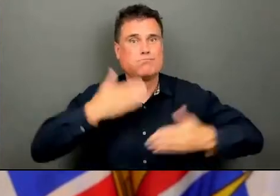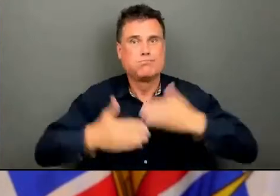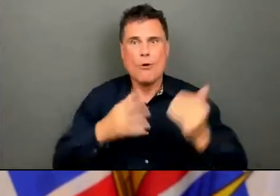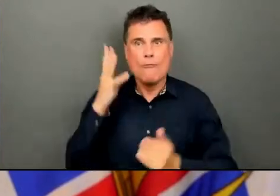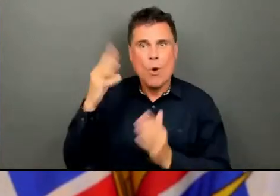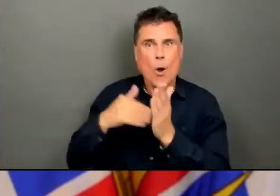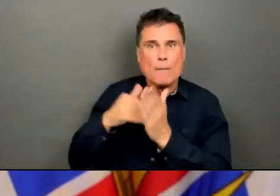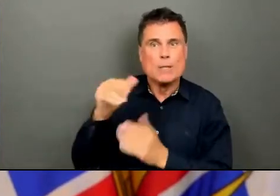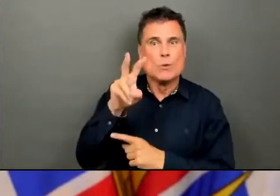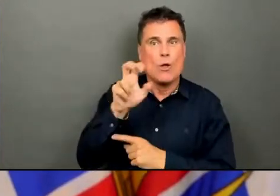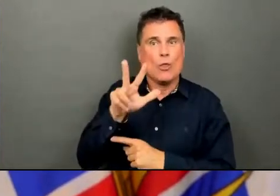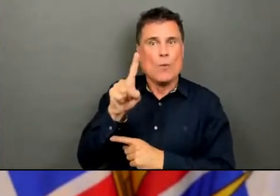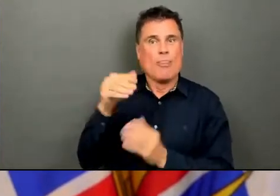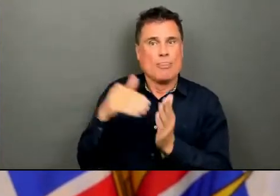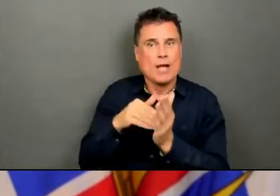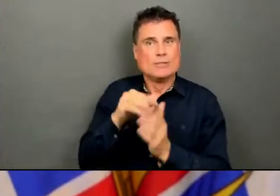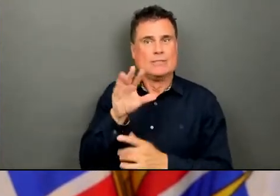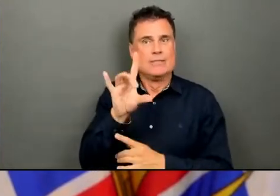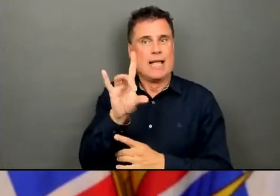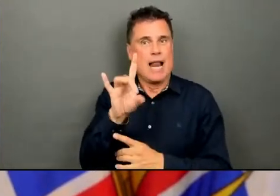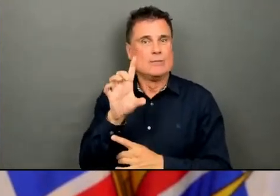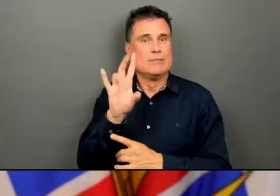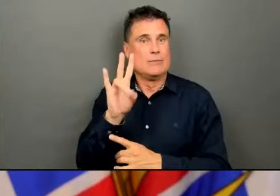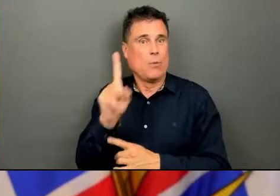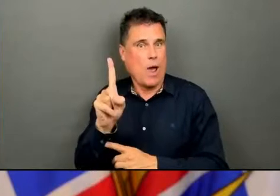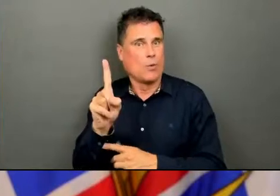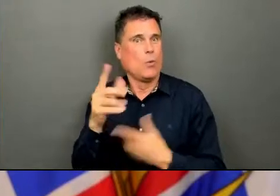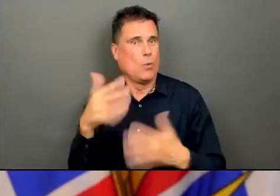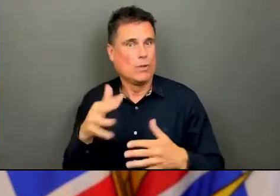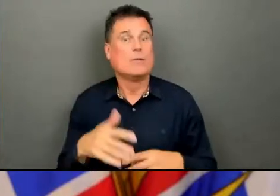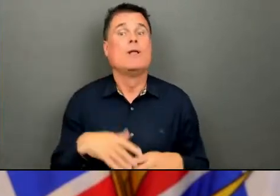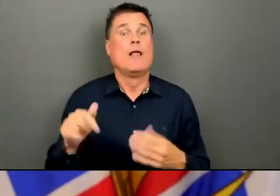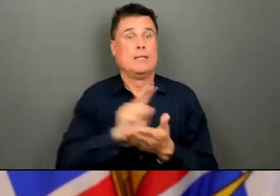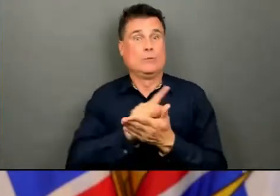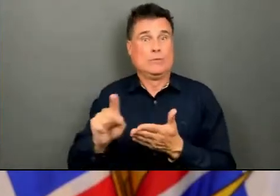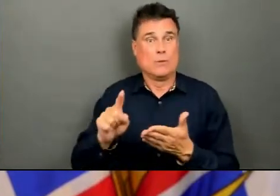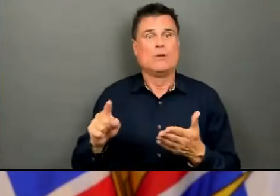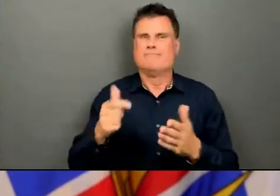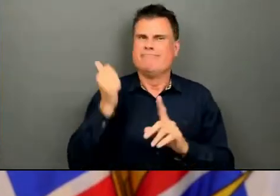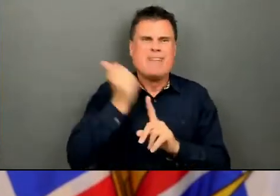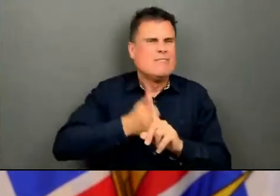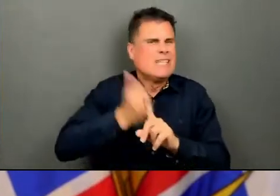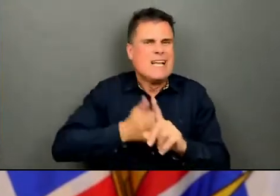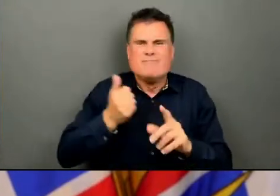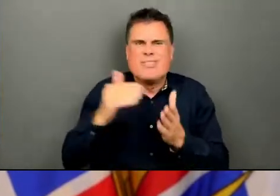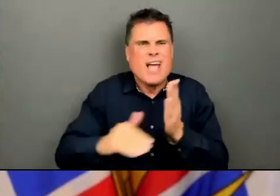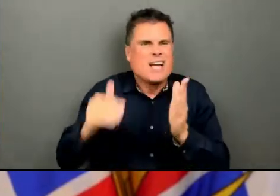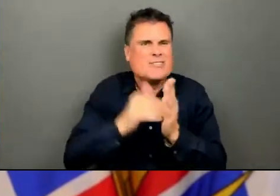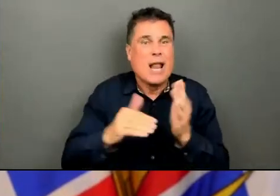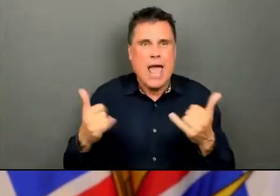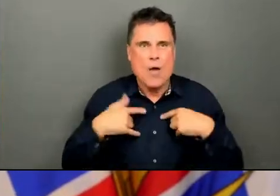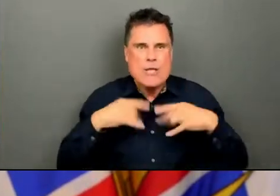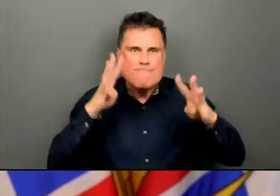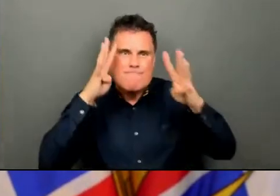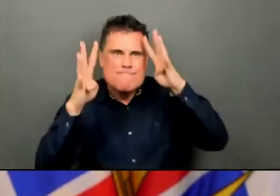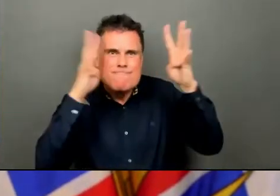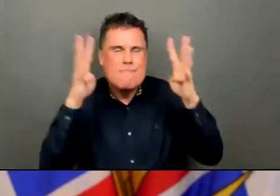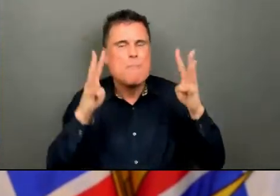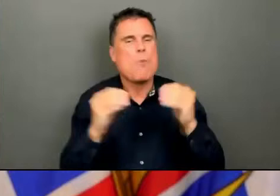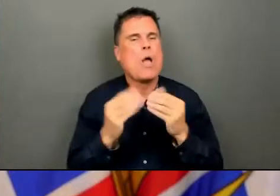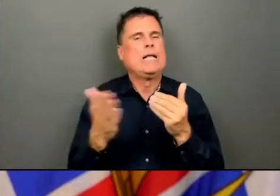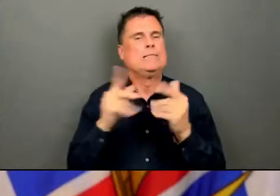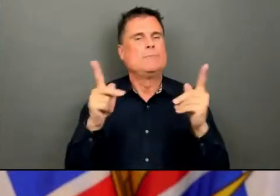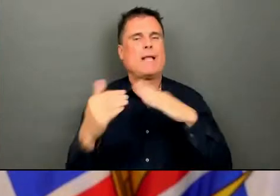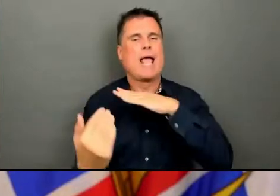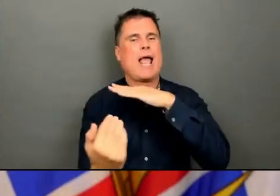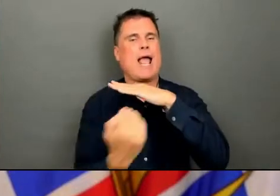we've now, as we talked about earlier this week, our health authority teams are using many creative tools to make it as easy as possible for